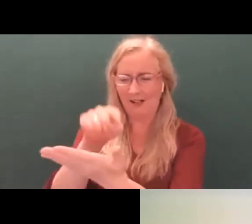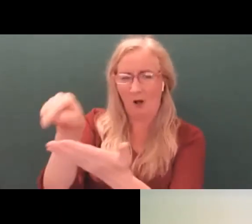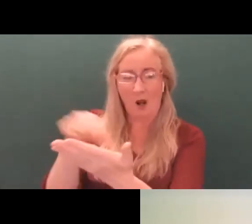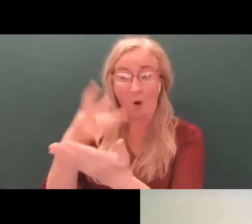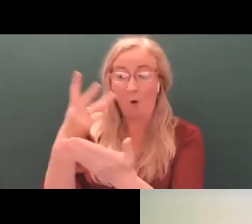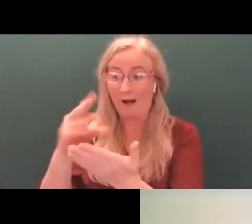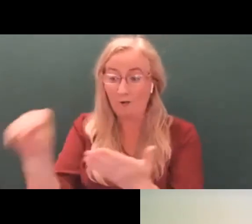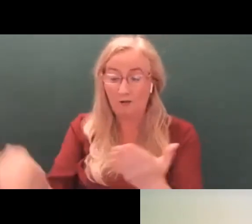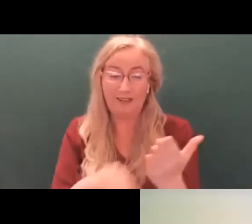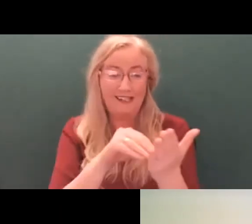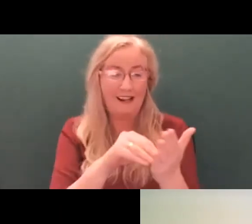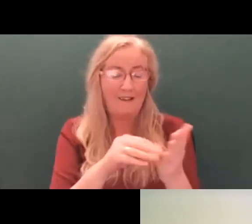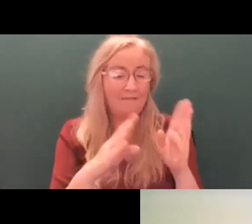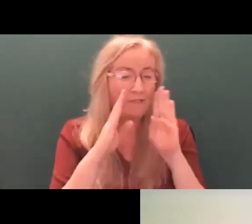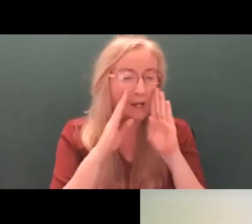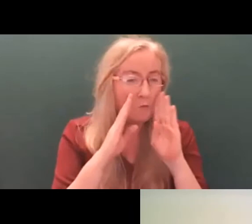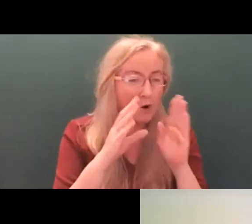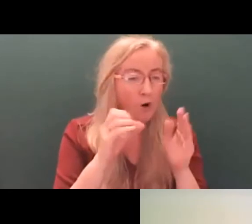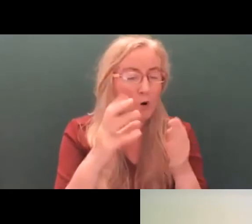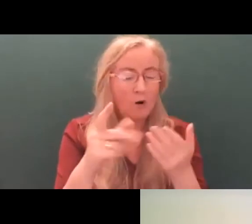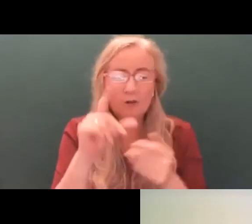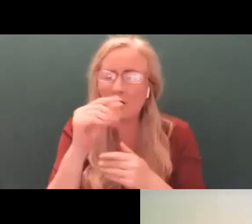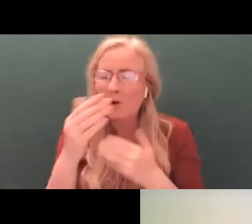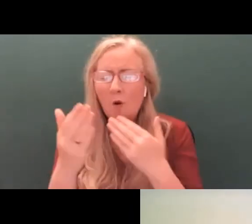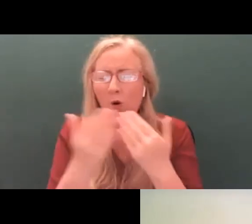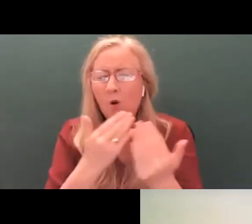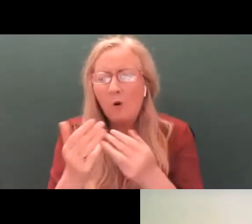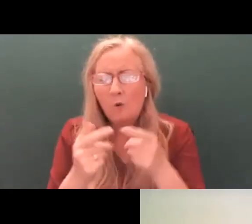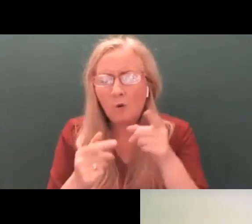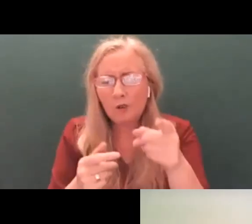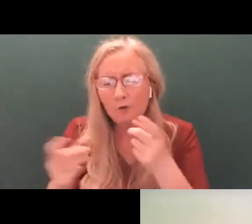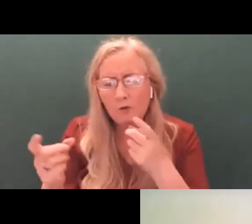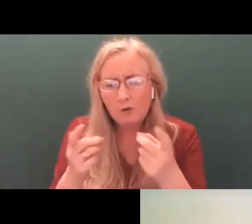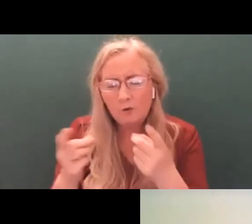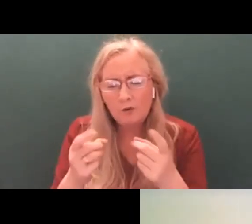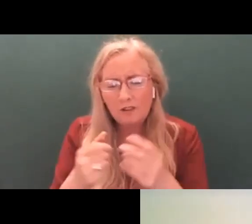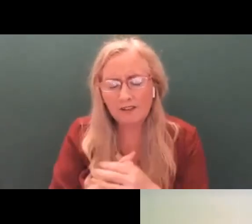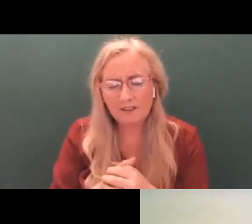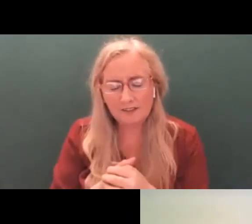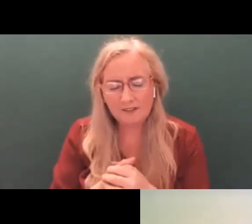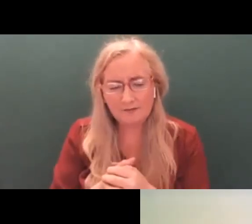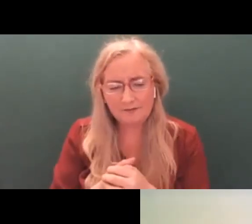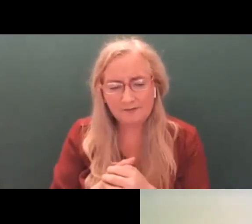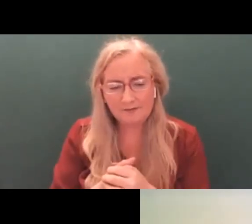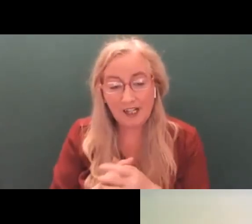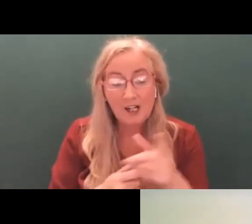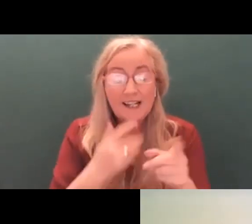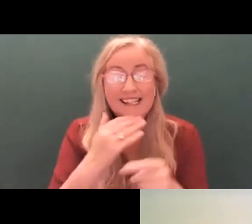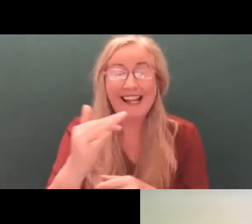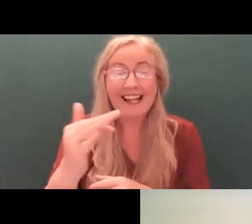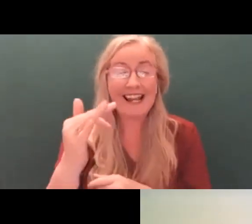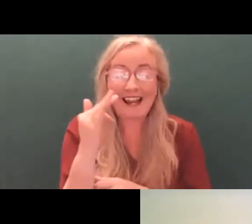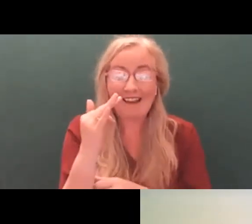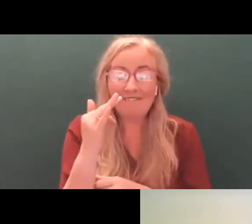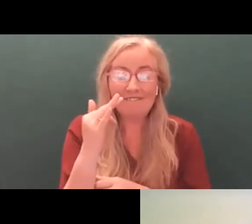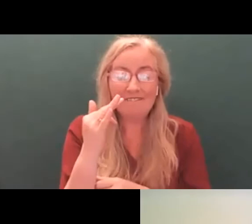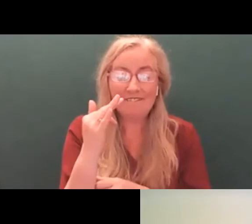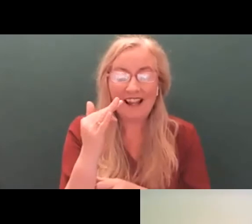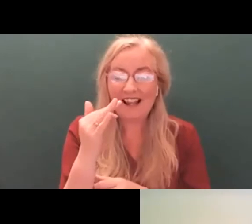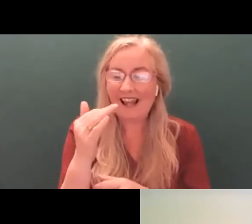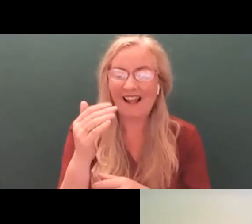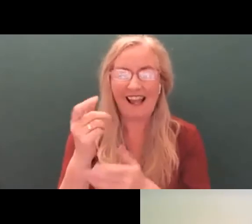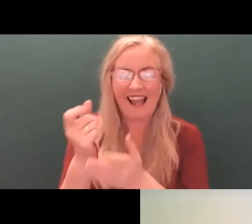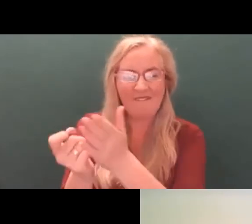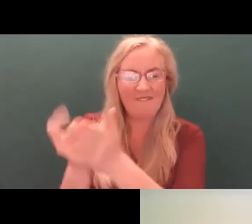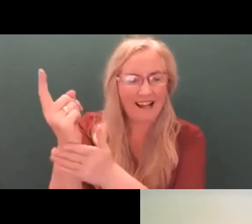your Facebook or your Twitter, what do you understand the situation to be? So if you're doing it at an event, so if you're